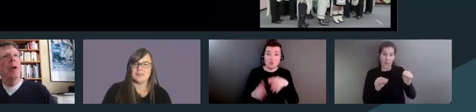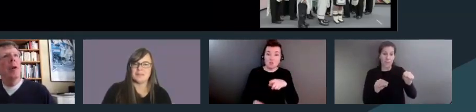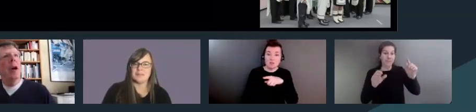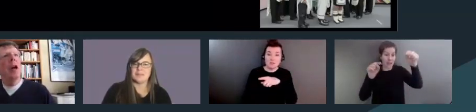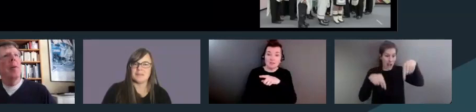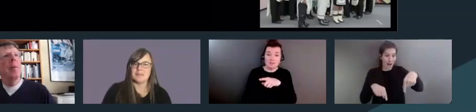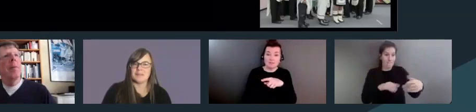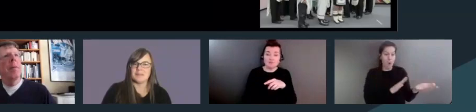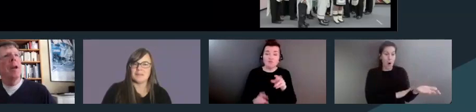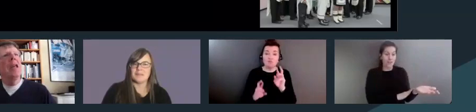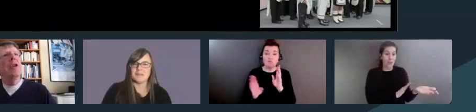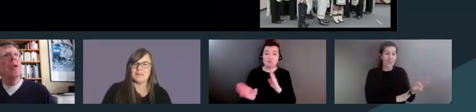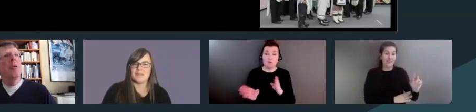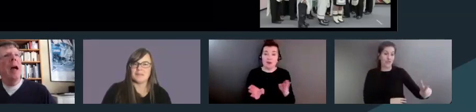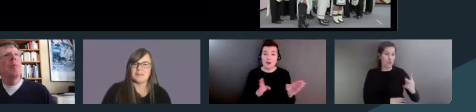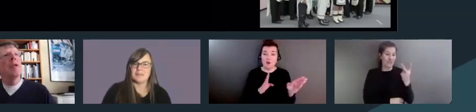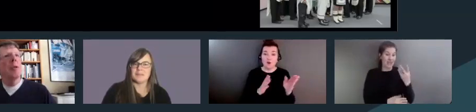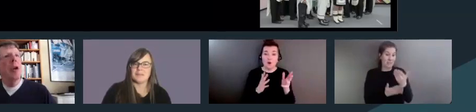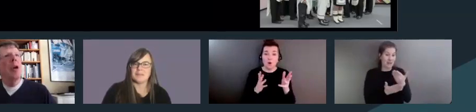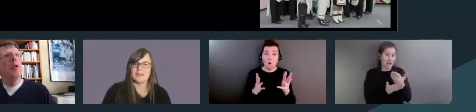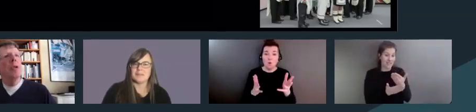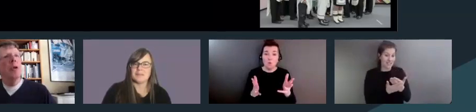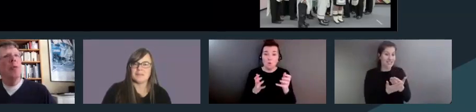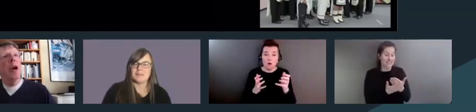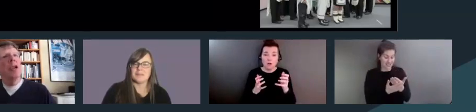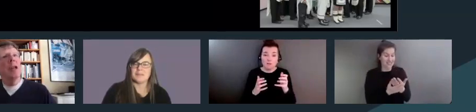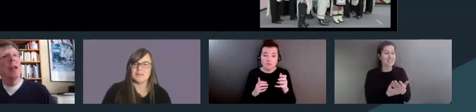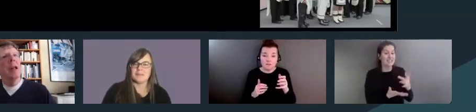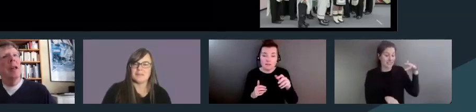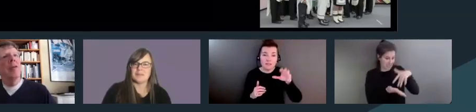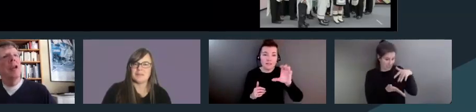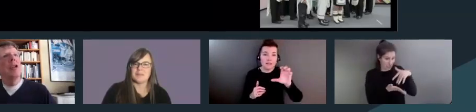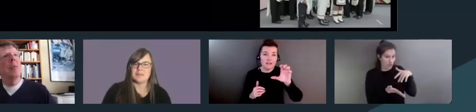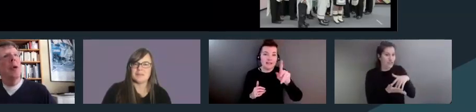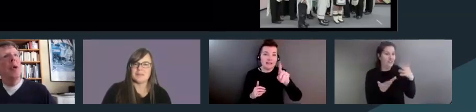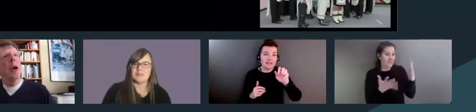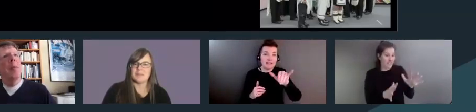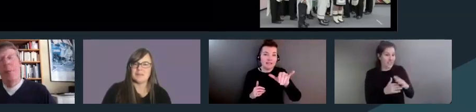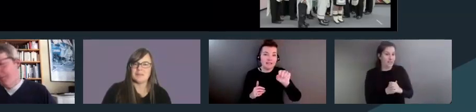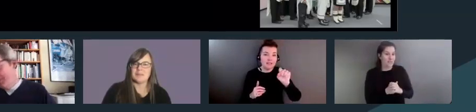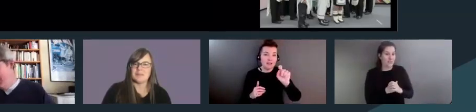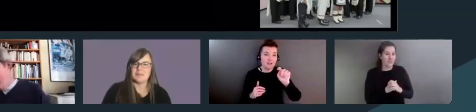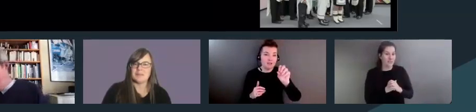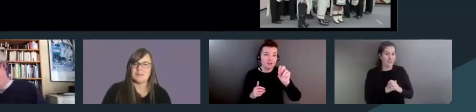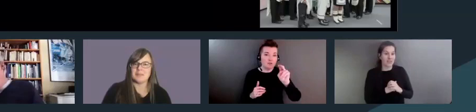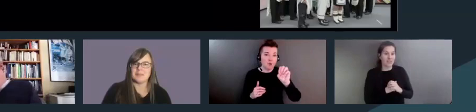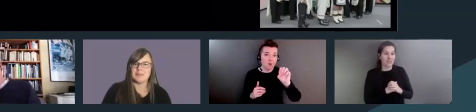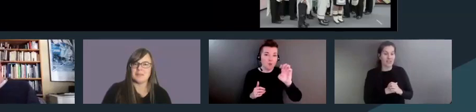for their Keystone, Capstone research project at the end of finish the program.